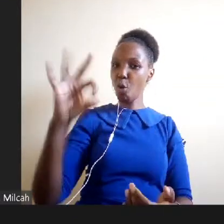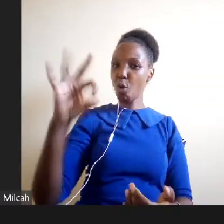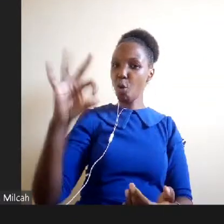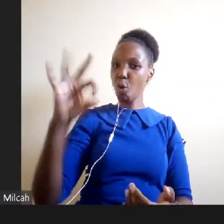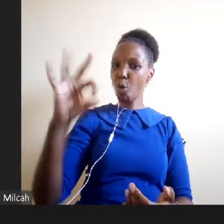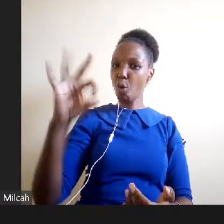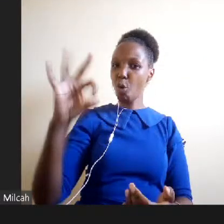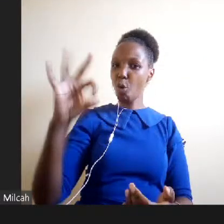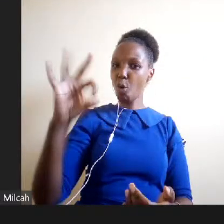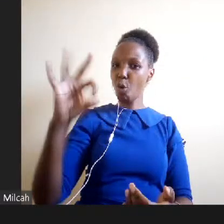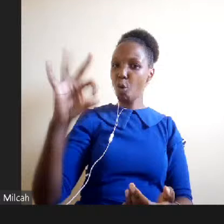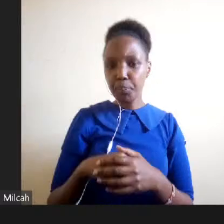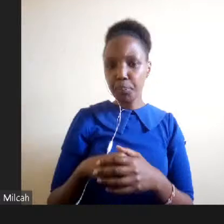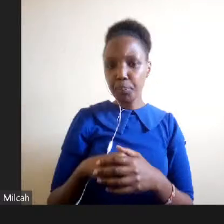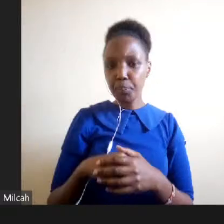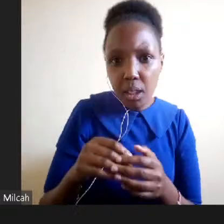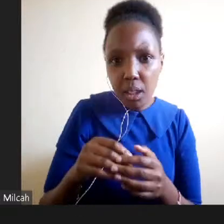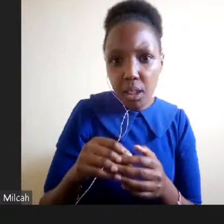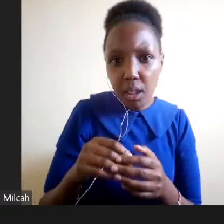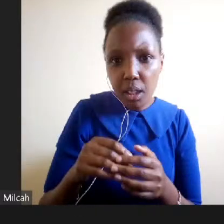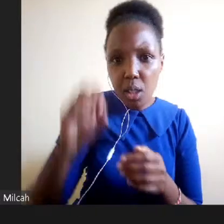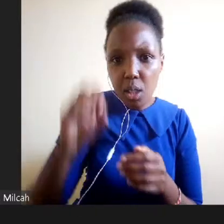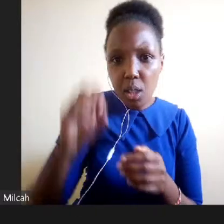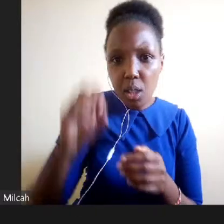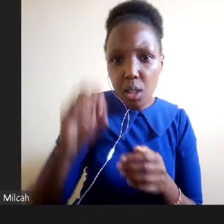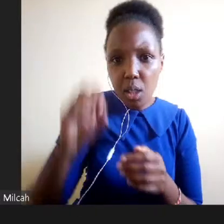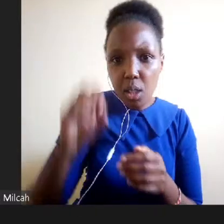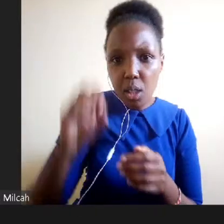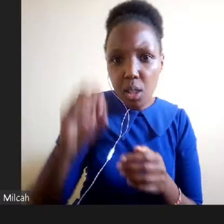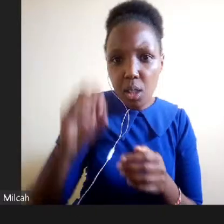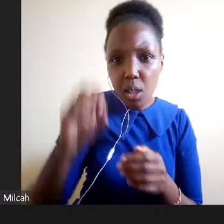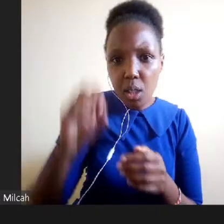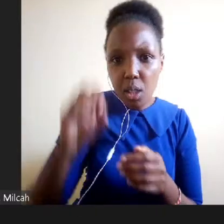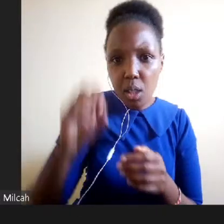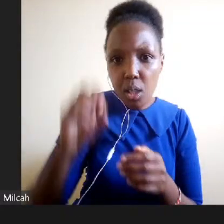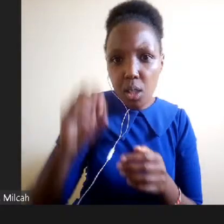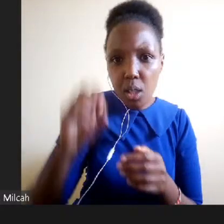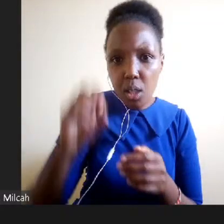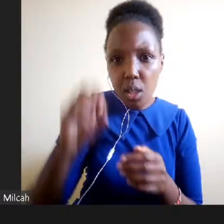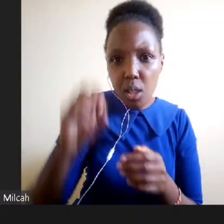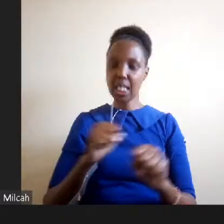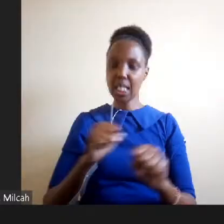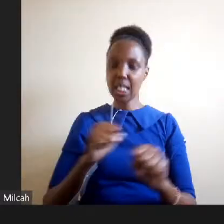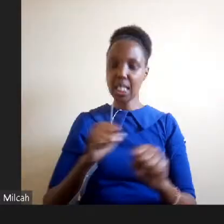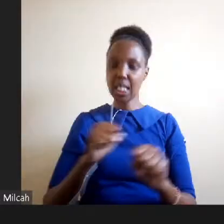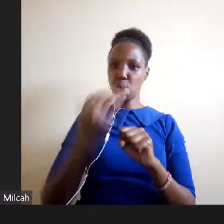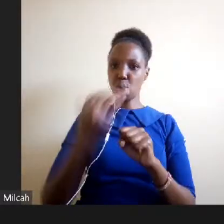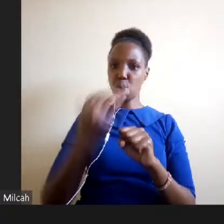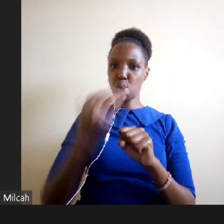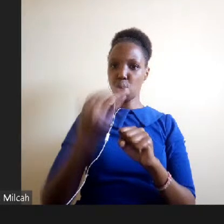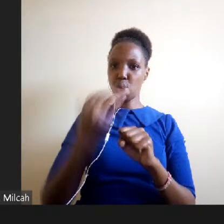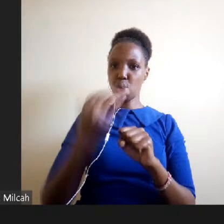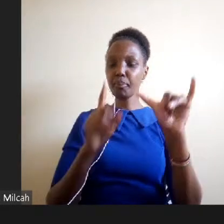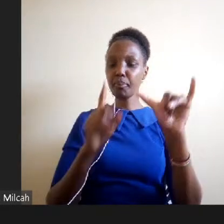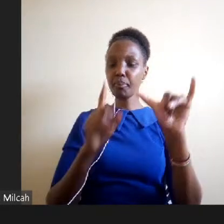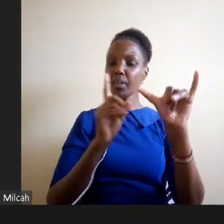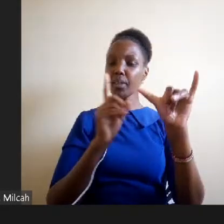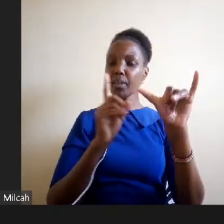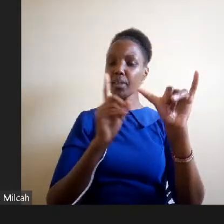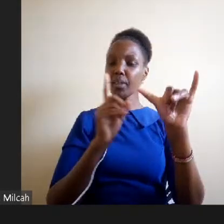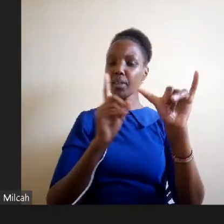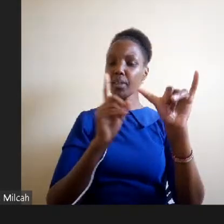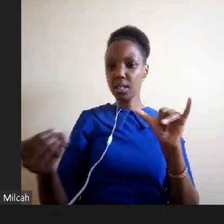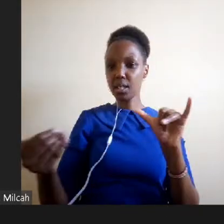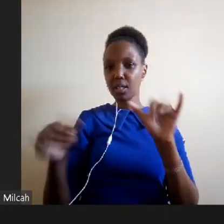it on so that you're able to also protect your children from seeing unhealthy content. And remember, if you have a child who is less than 13